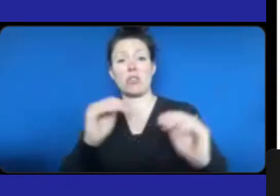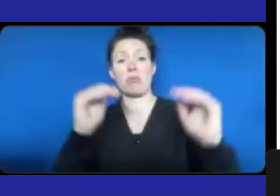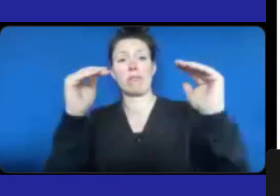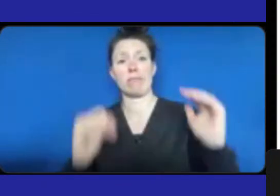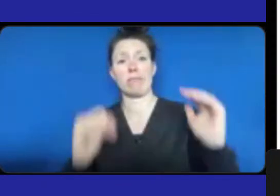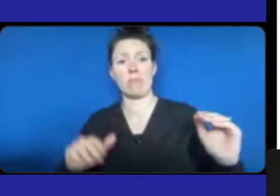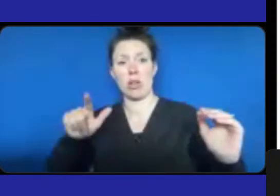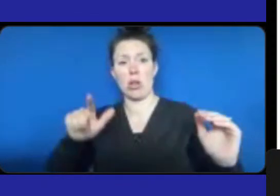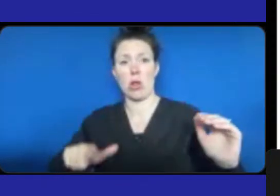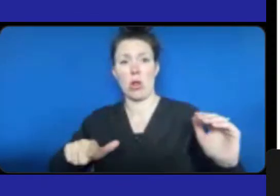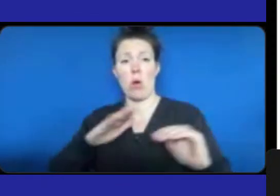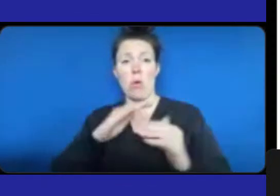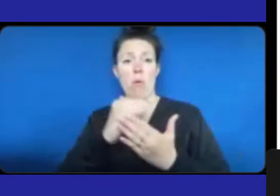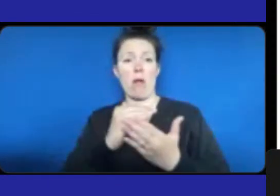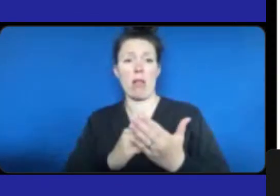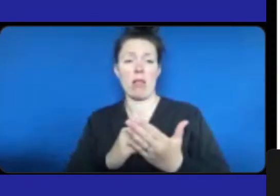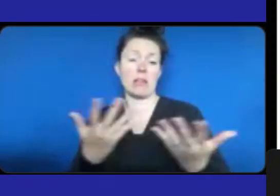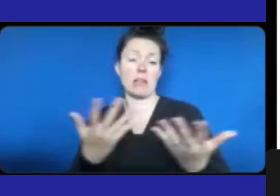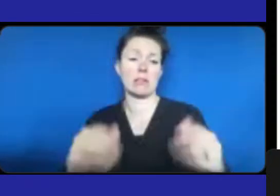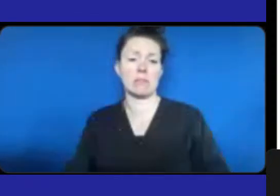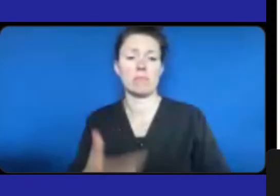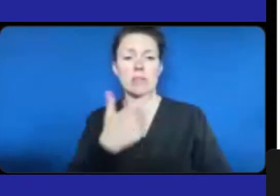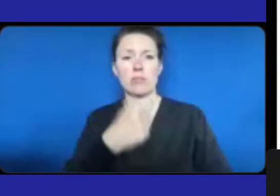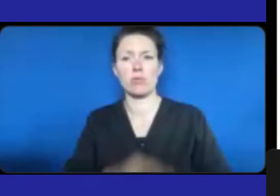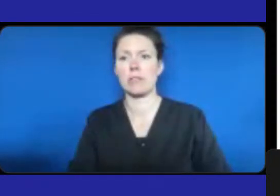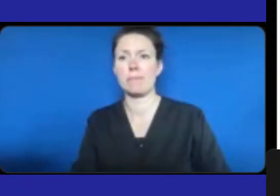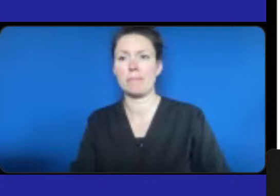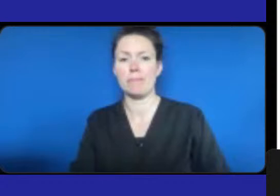expect. Next slide.